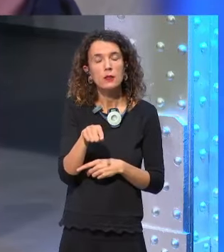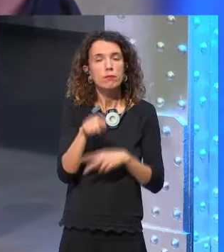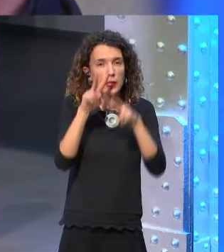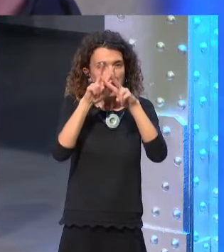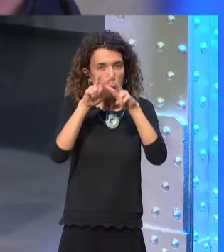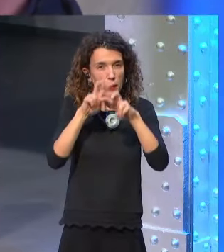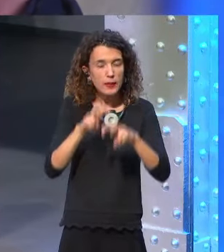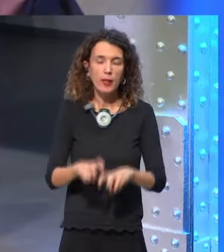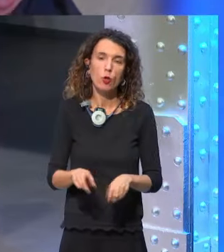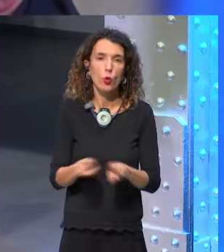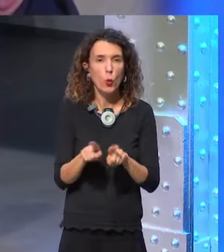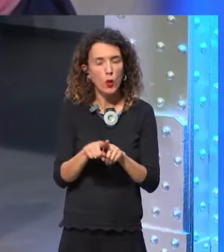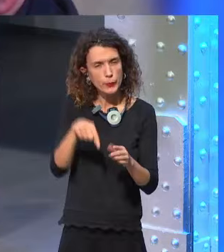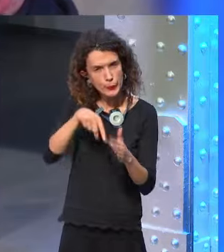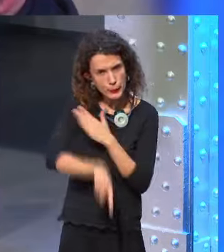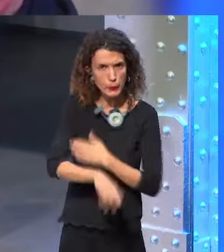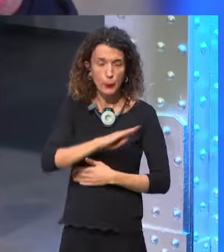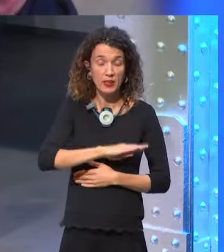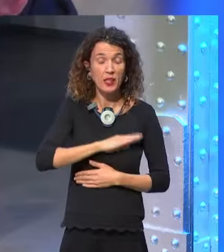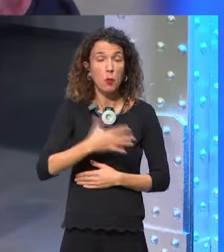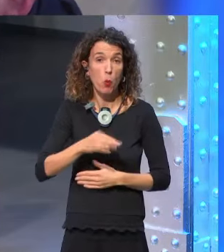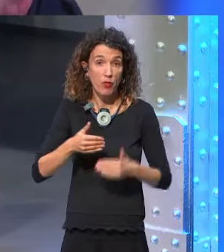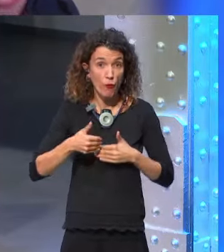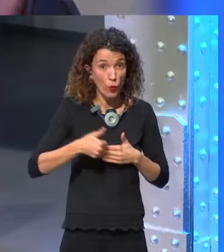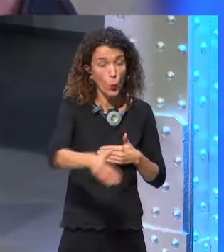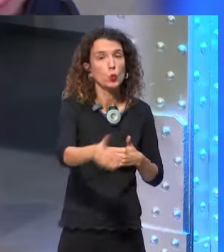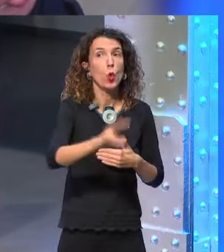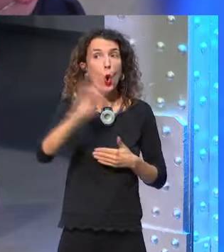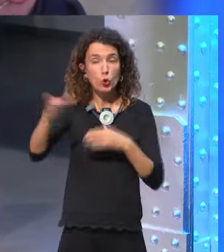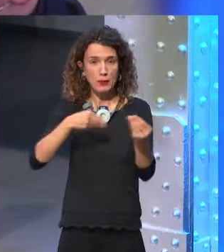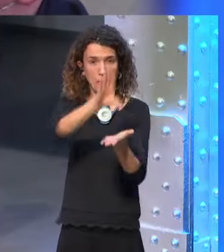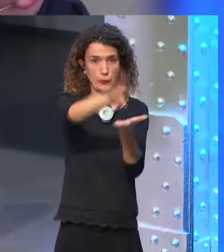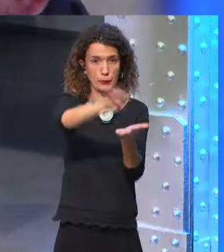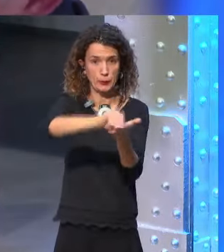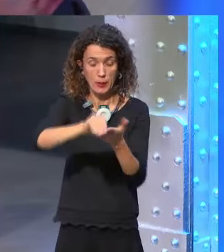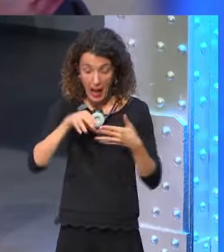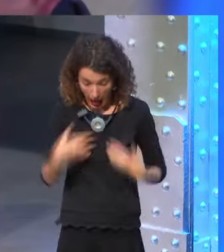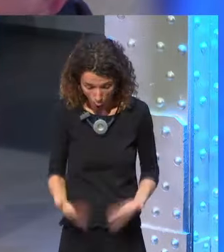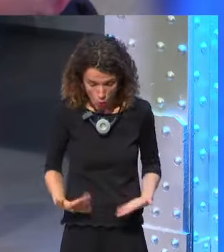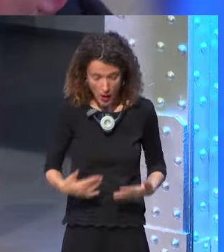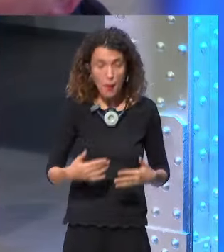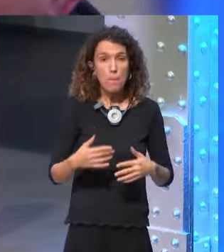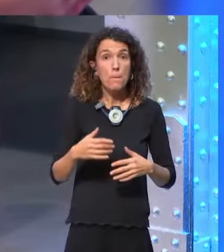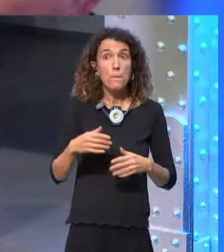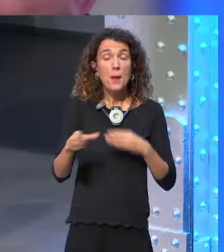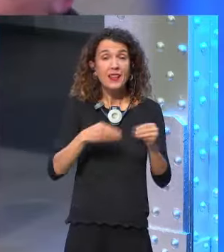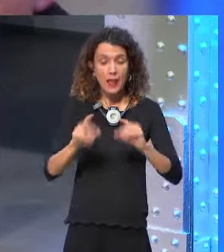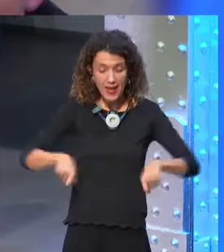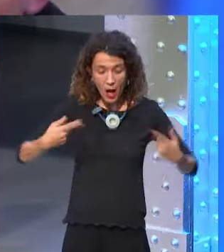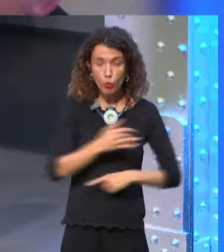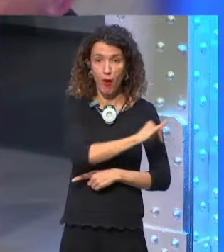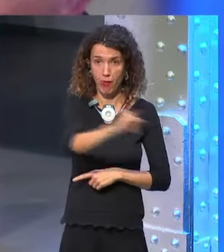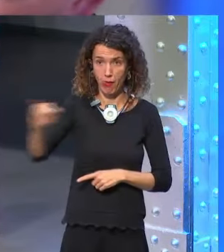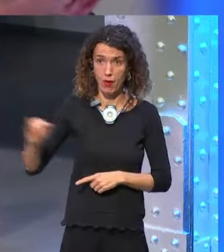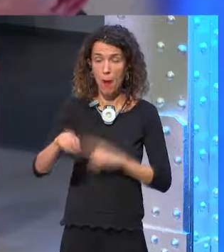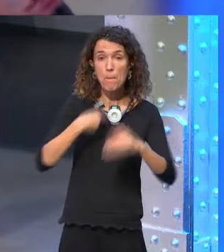we'll also look at other materials, but I think right now we really just like the natural materials available and the current existing processes.